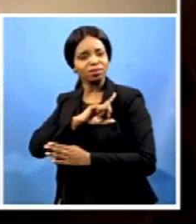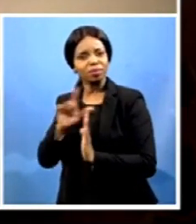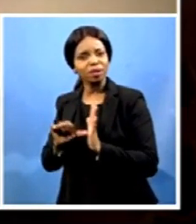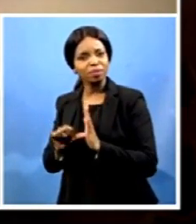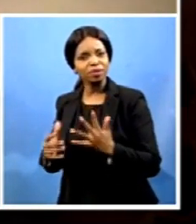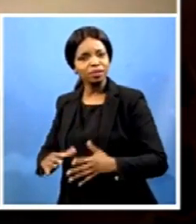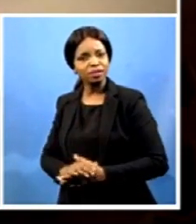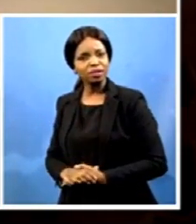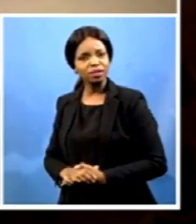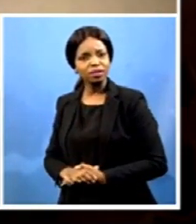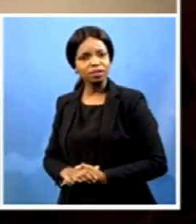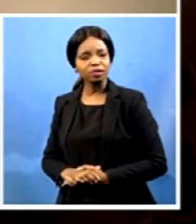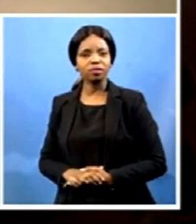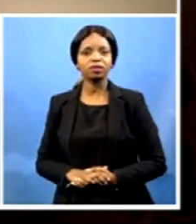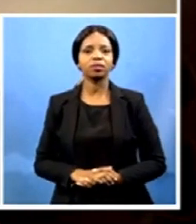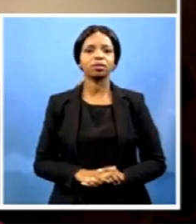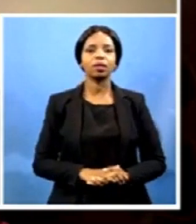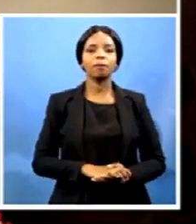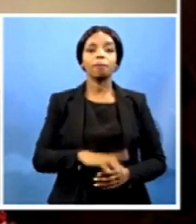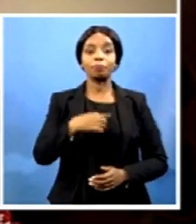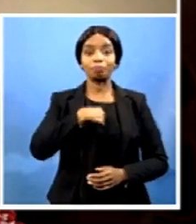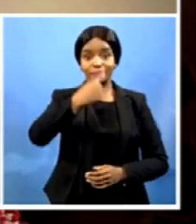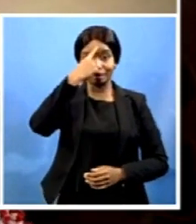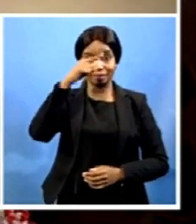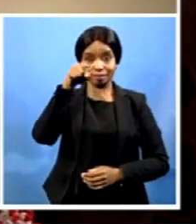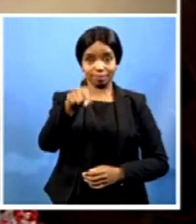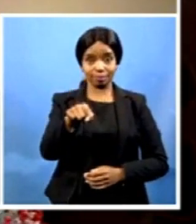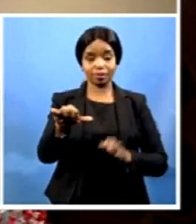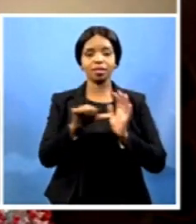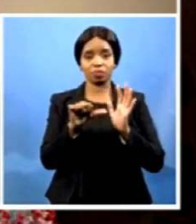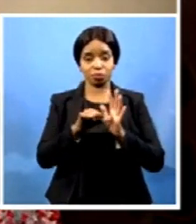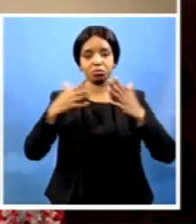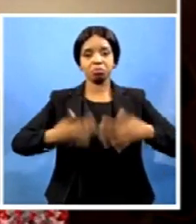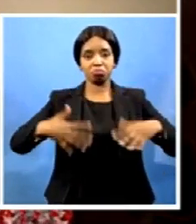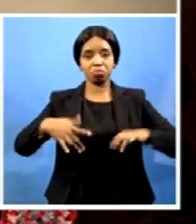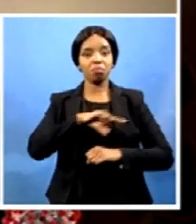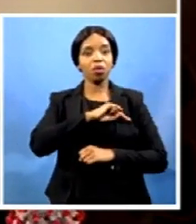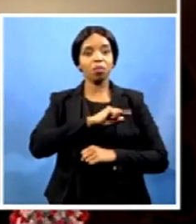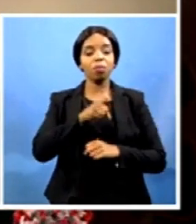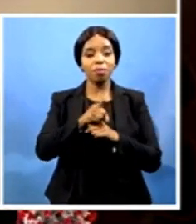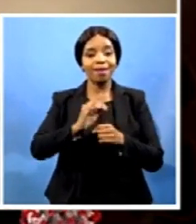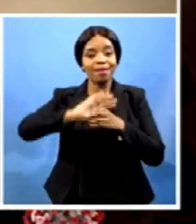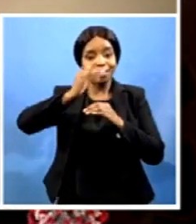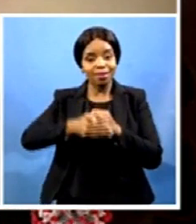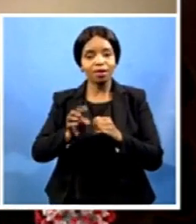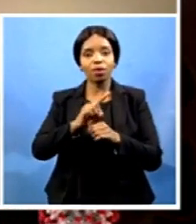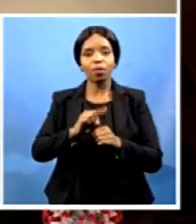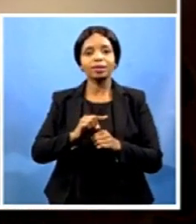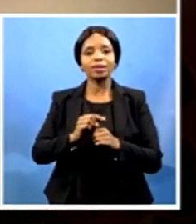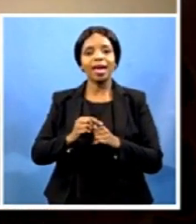very important because it protects the intellectual property of the writers